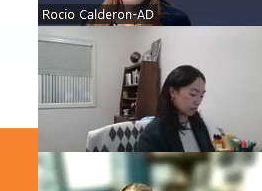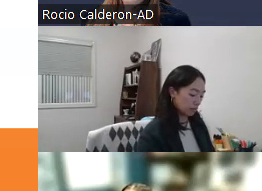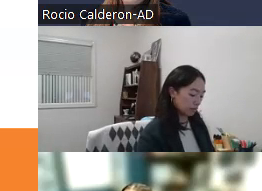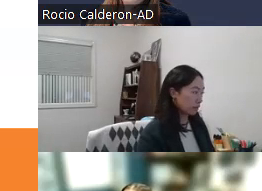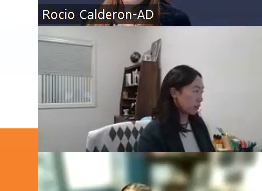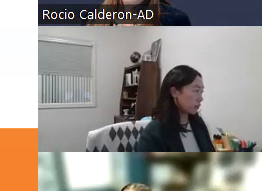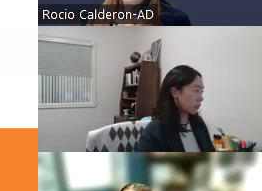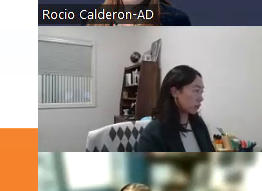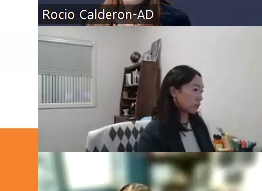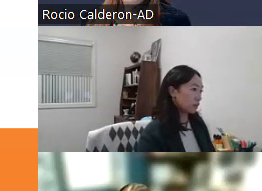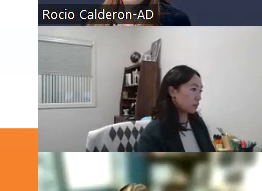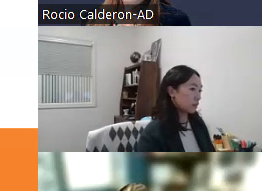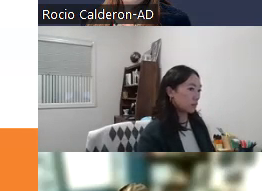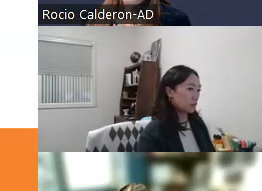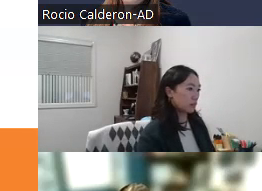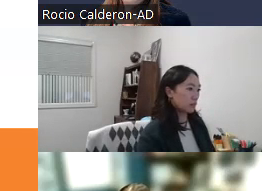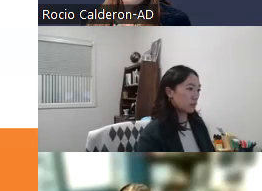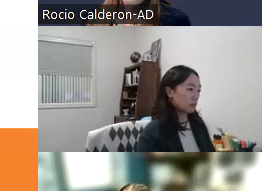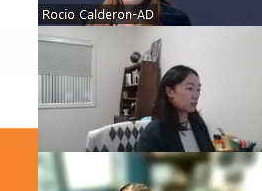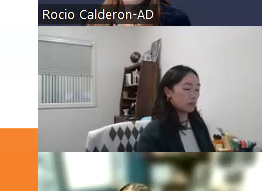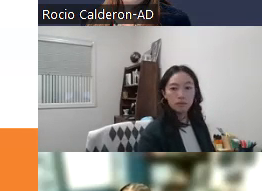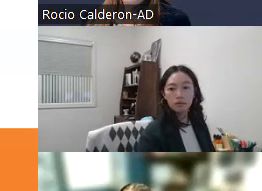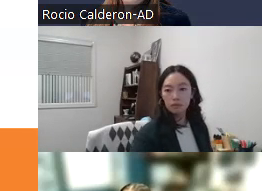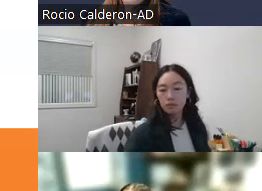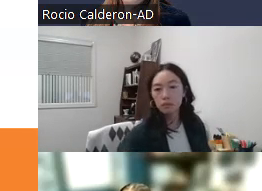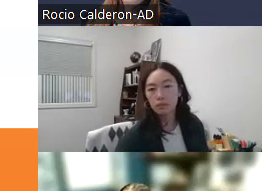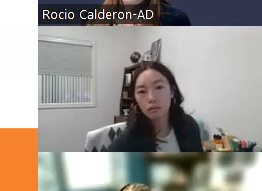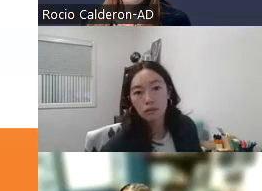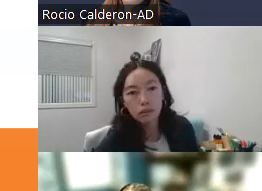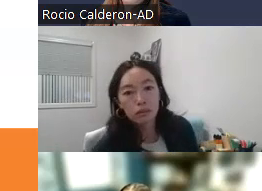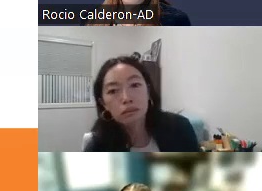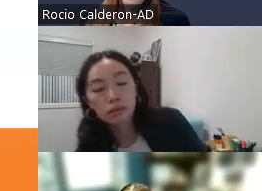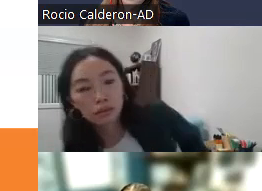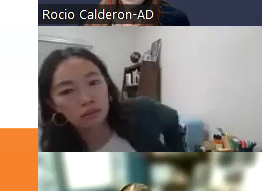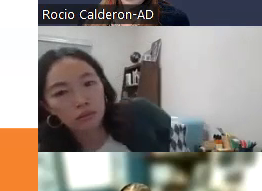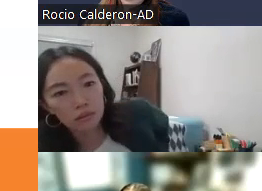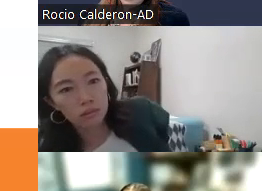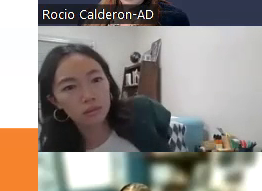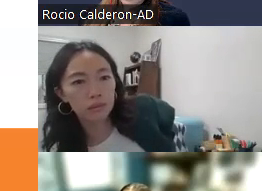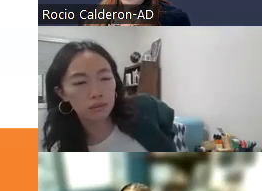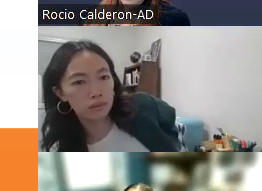the diesel switcher and locomotive already? Because I remember they have